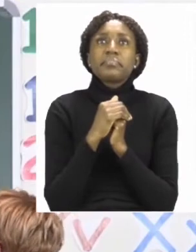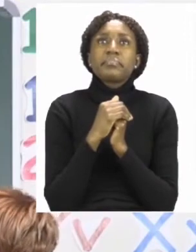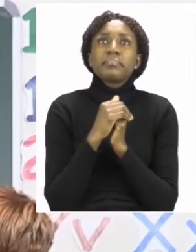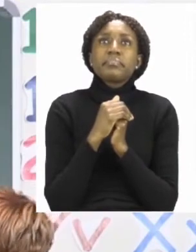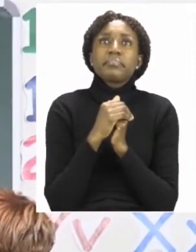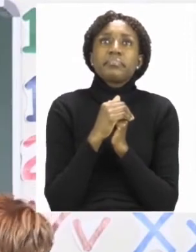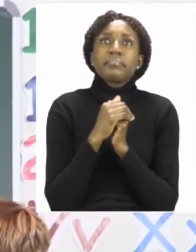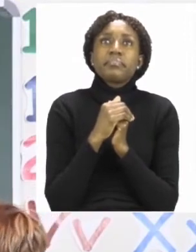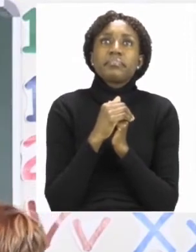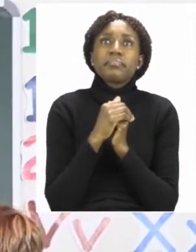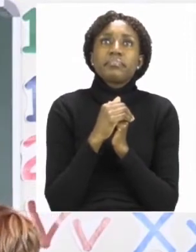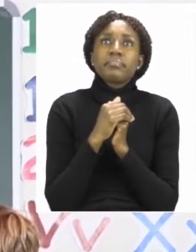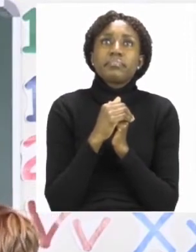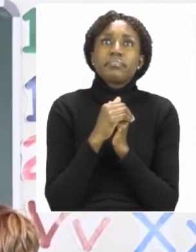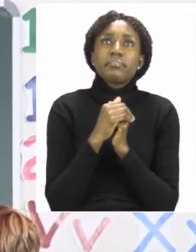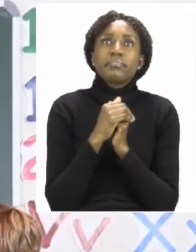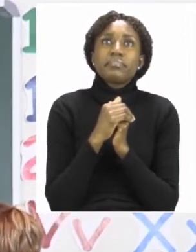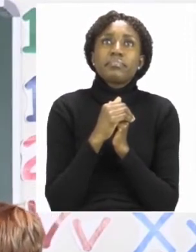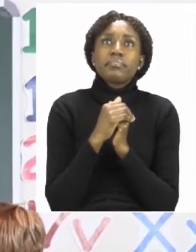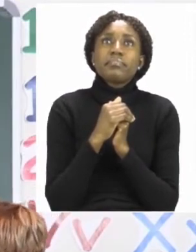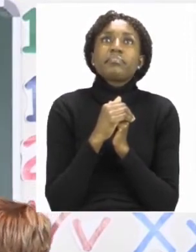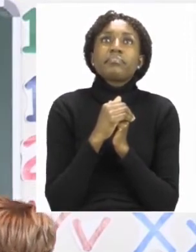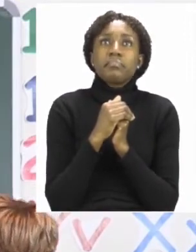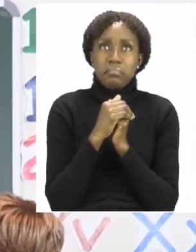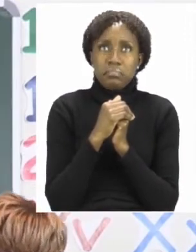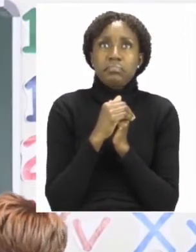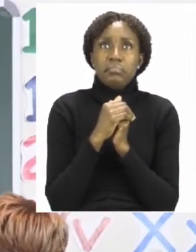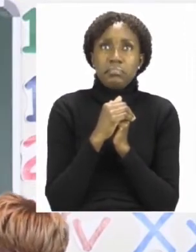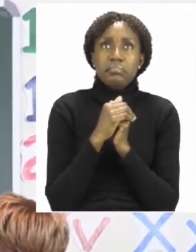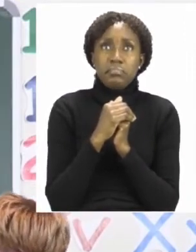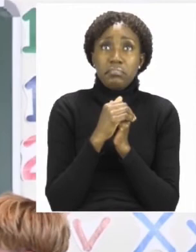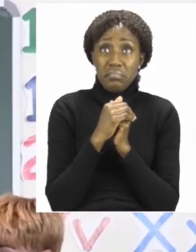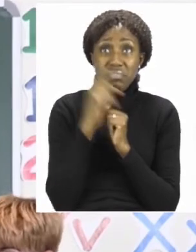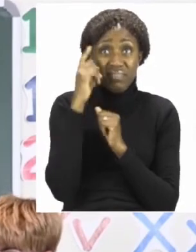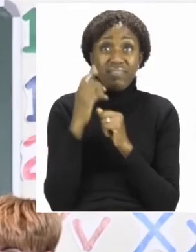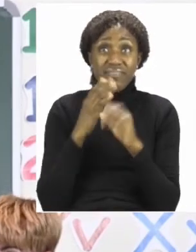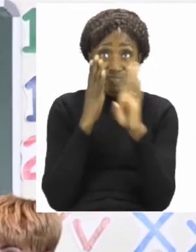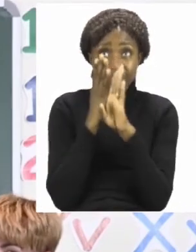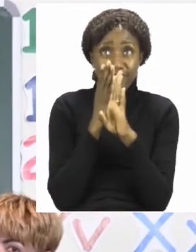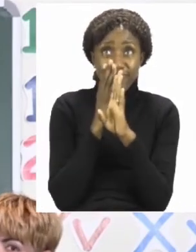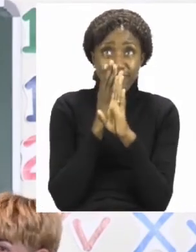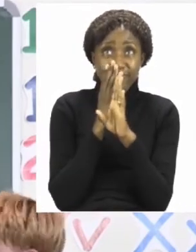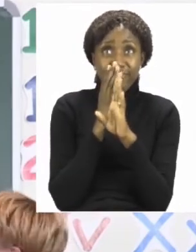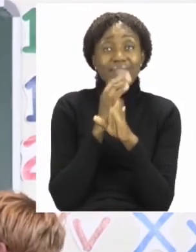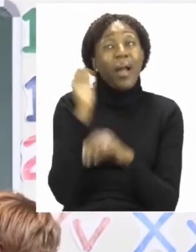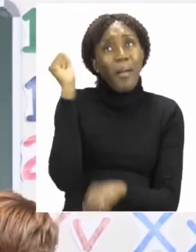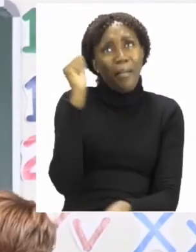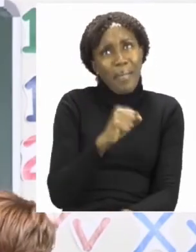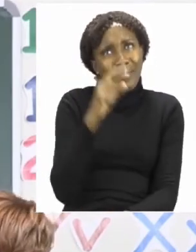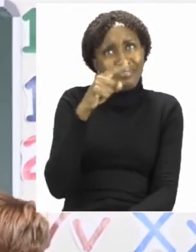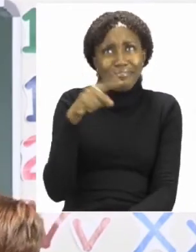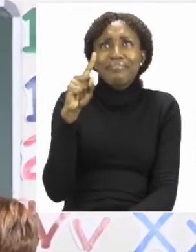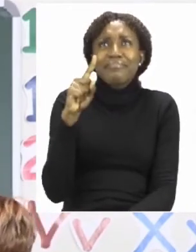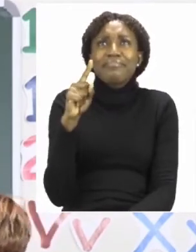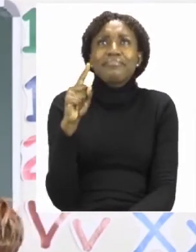if it fits over here do you think it fits yes it